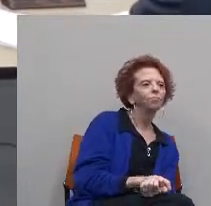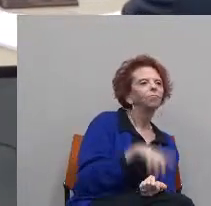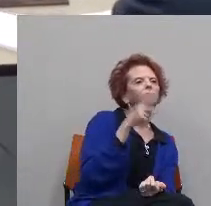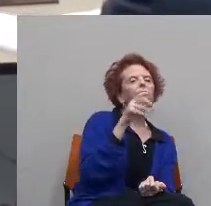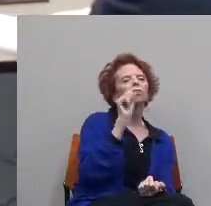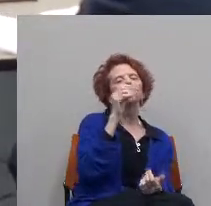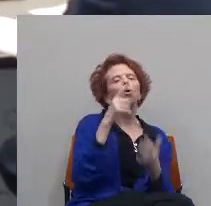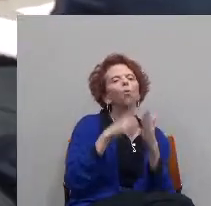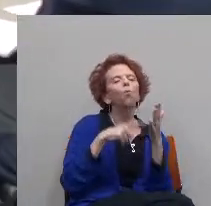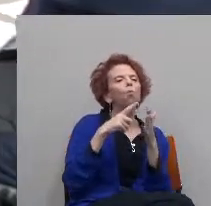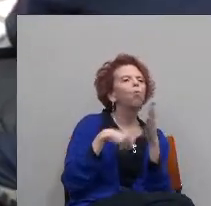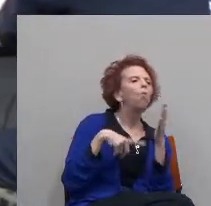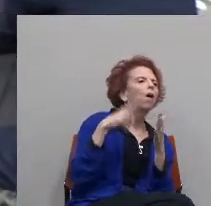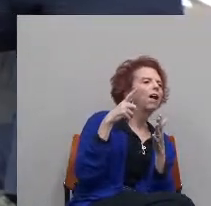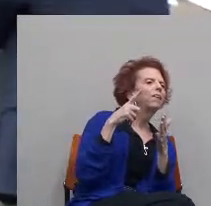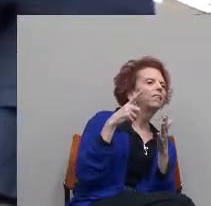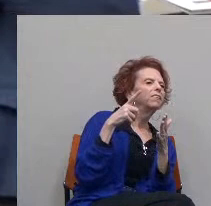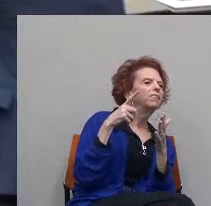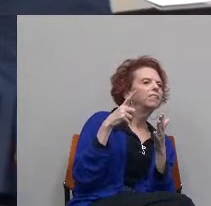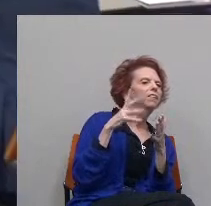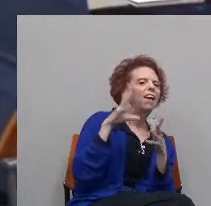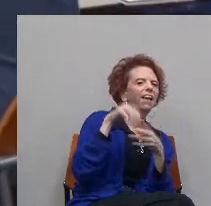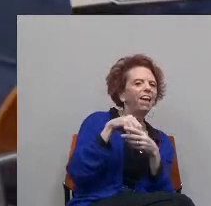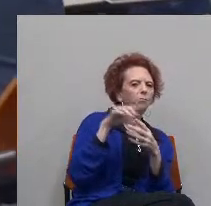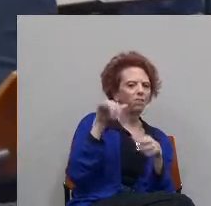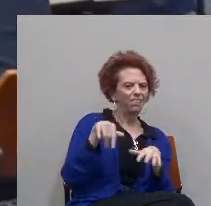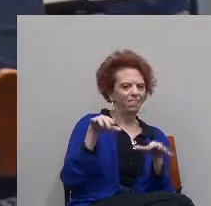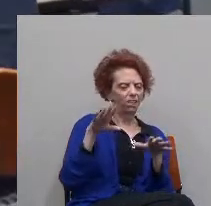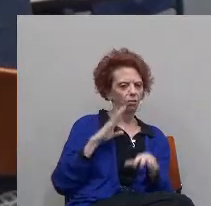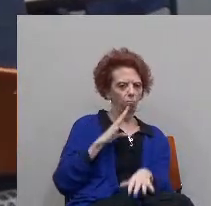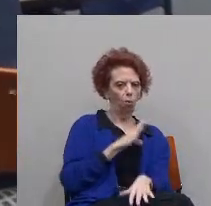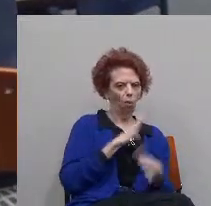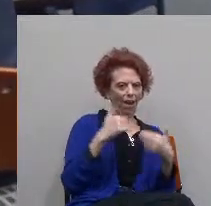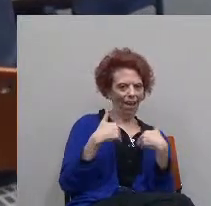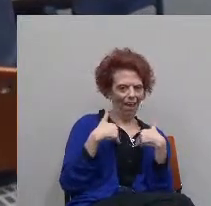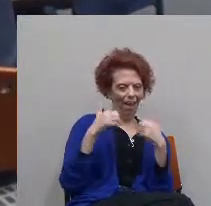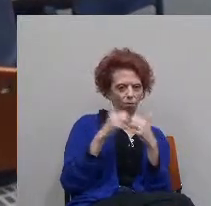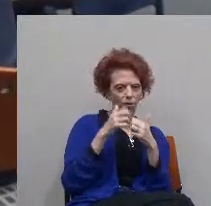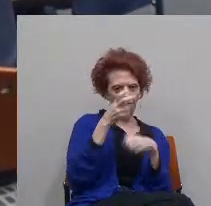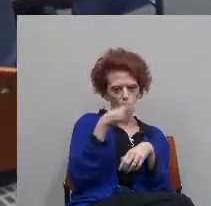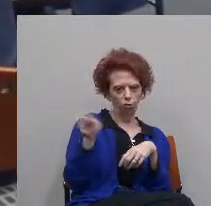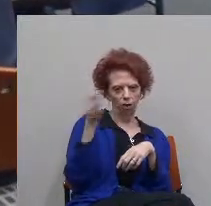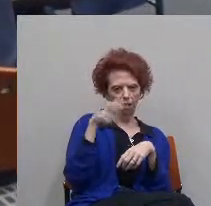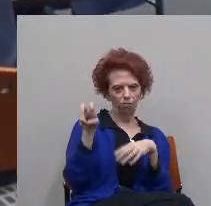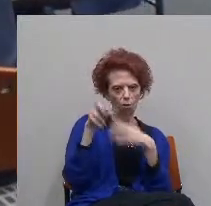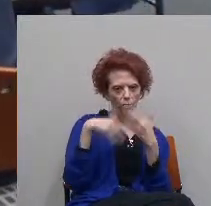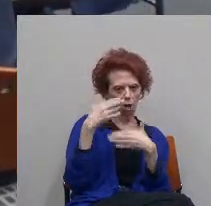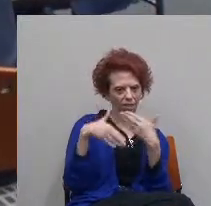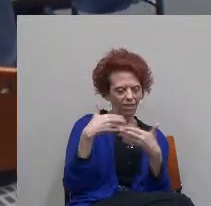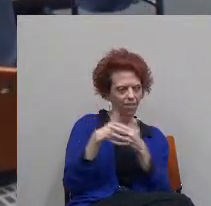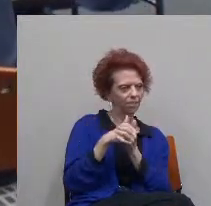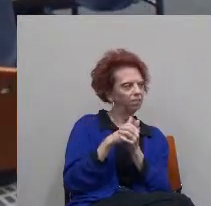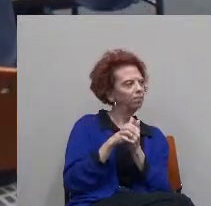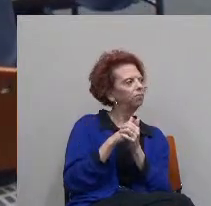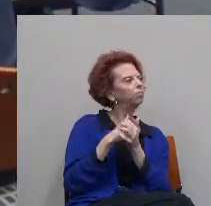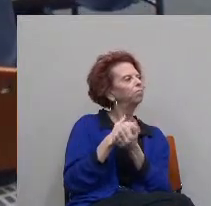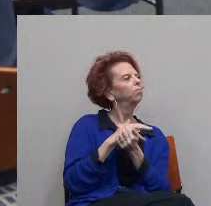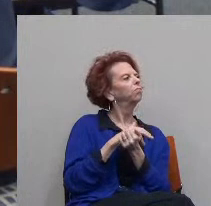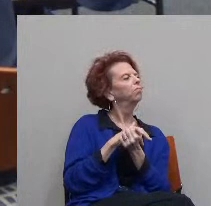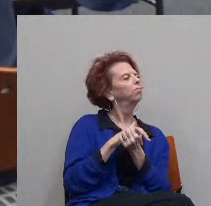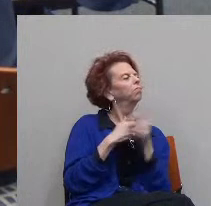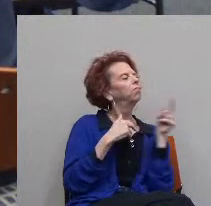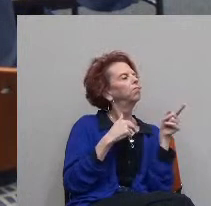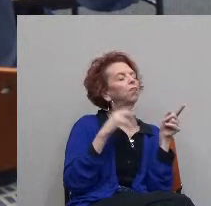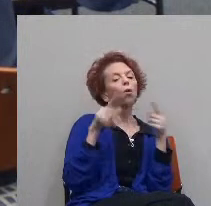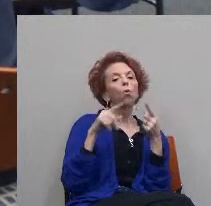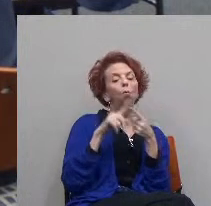if any, level of engagement does this board actually have in this transfer process? Just choosing what to do with it, right? Yeah.